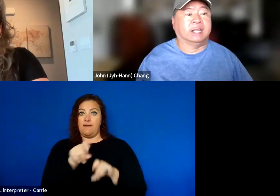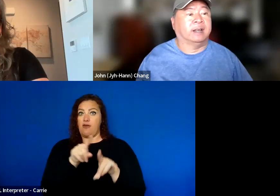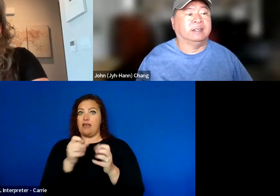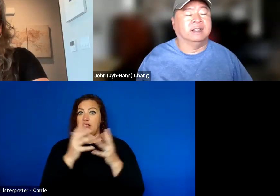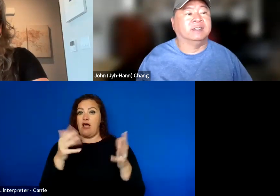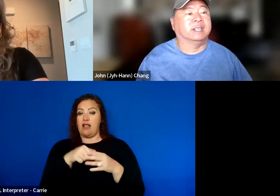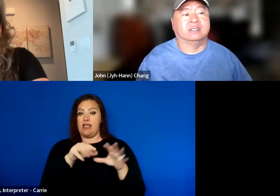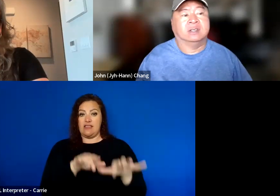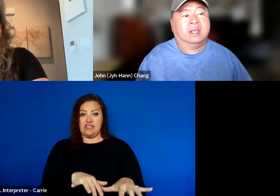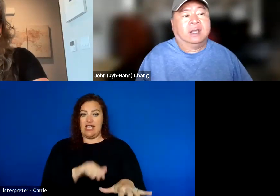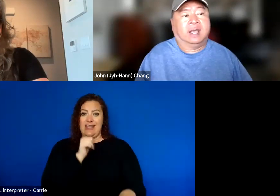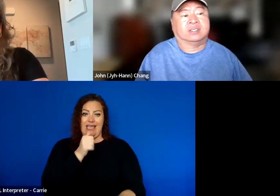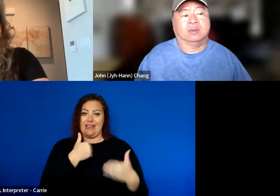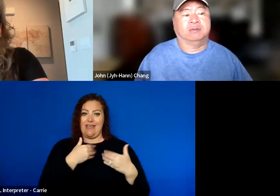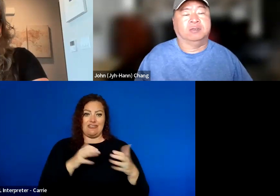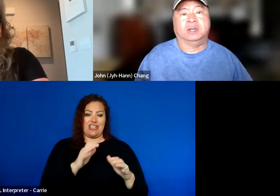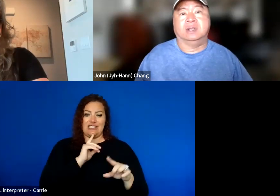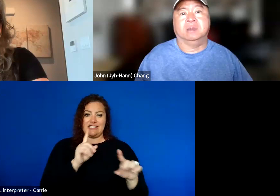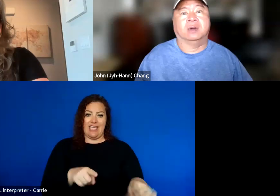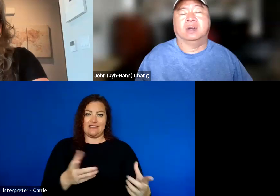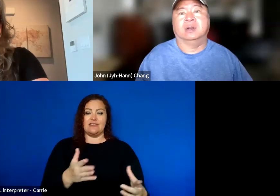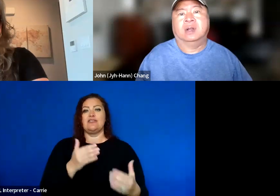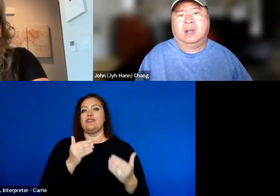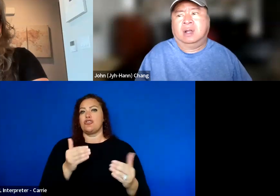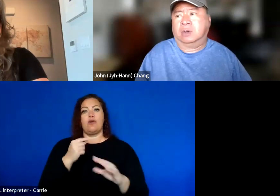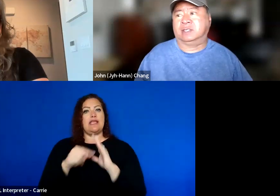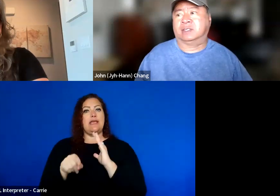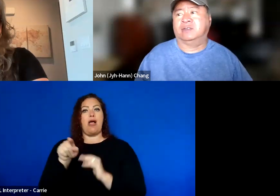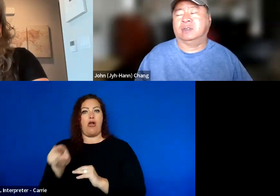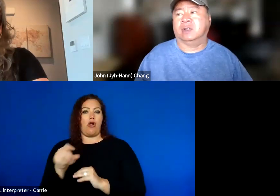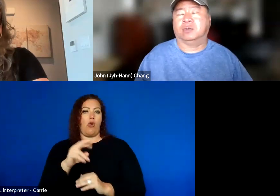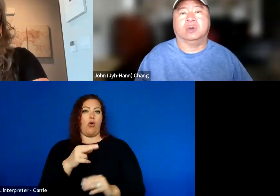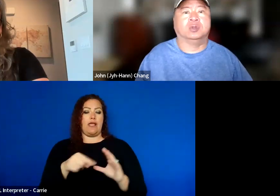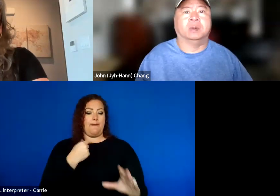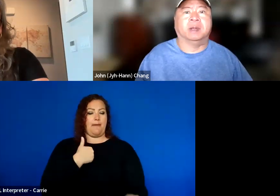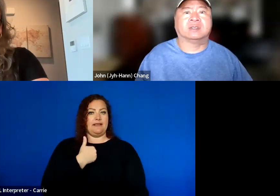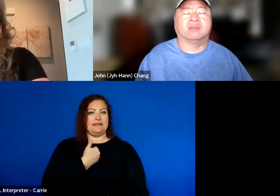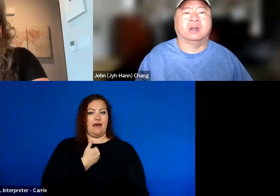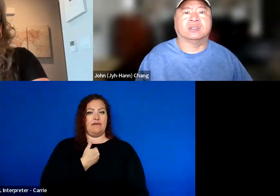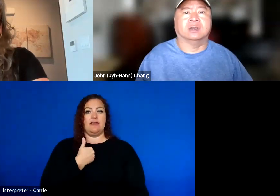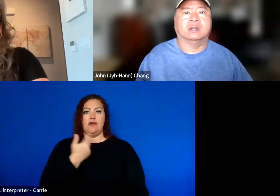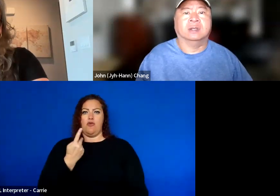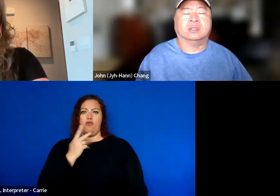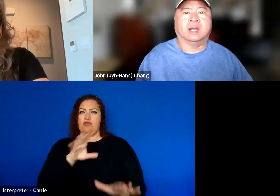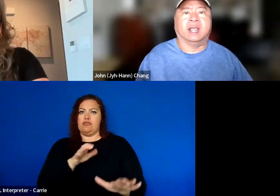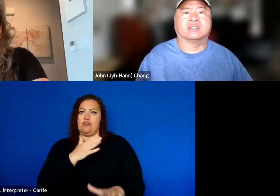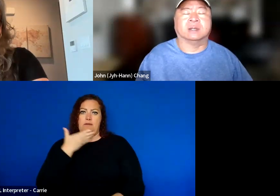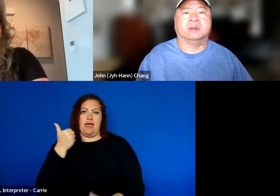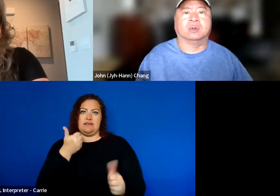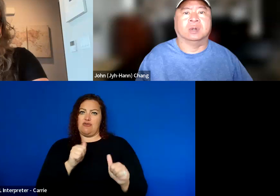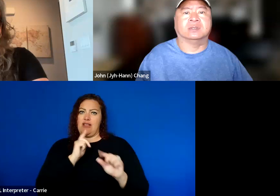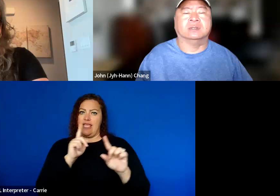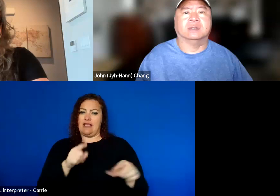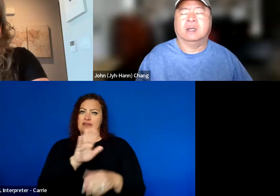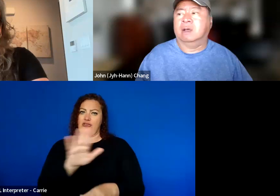in the chat that I didn't even get to ask, so feel free to email her or myself, and if we will do the best for us to try to answer some